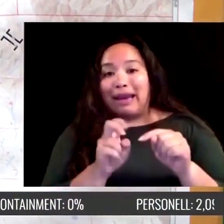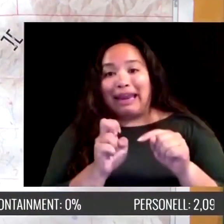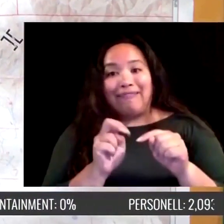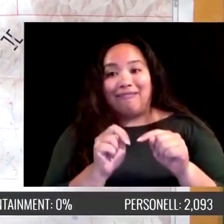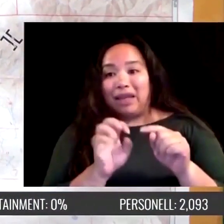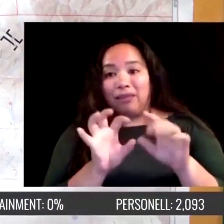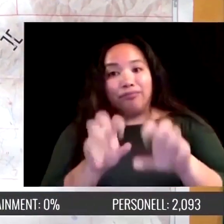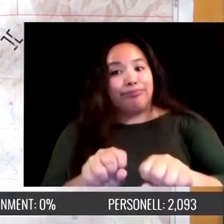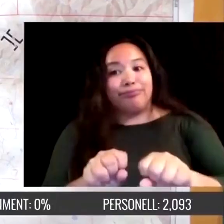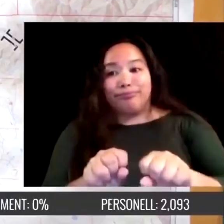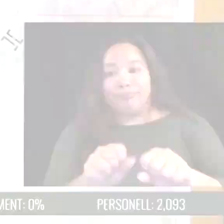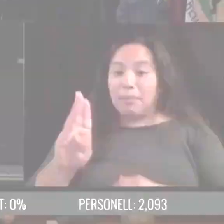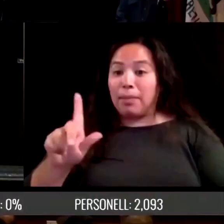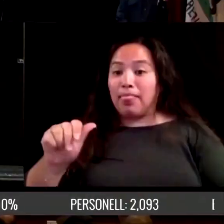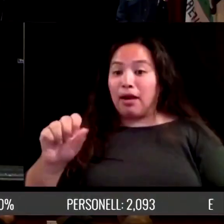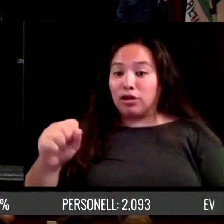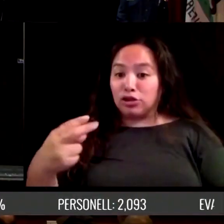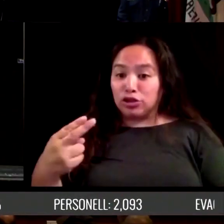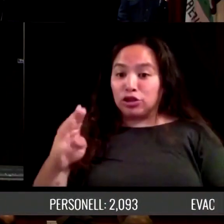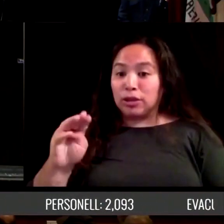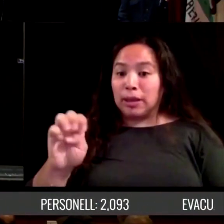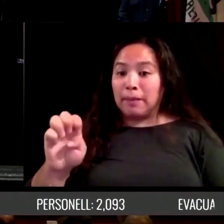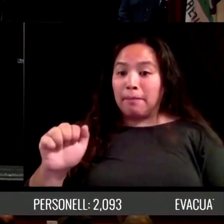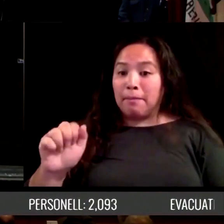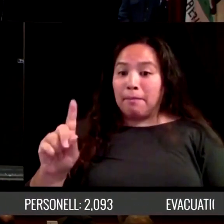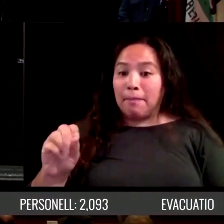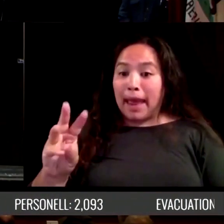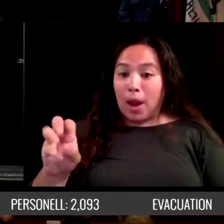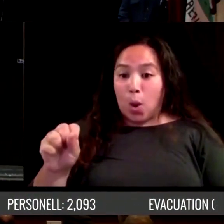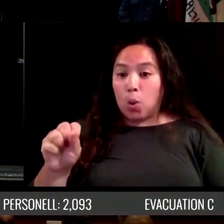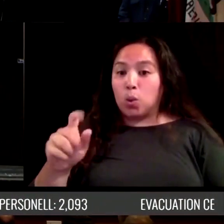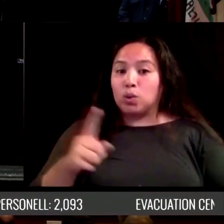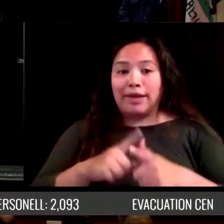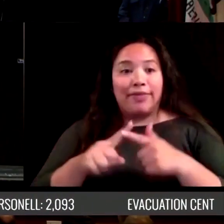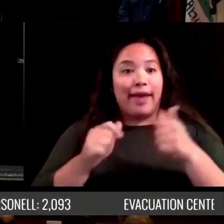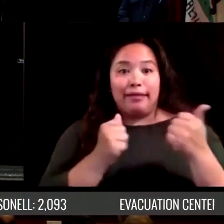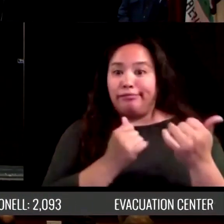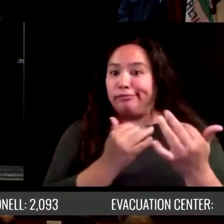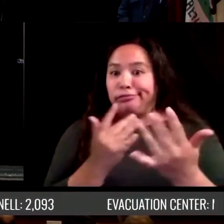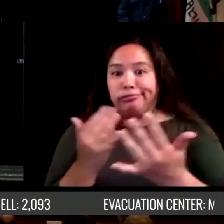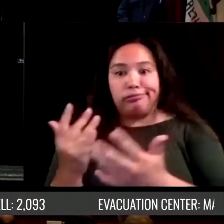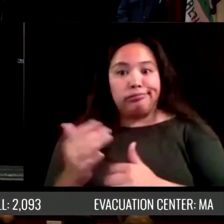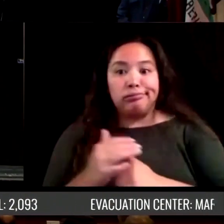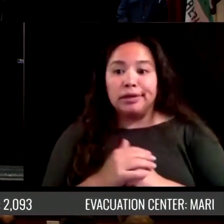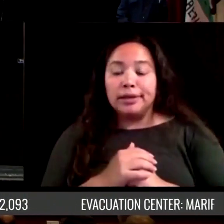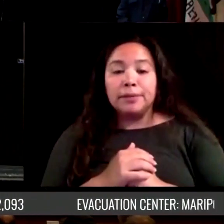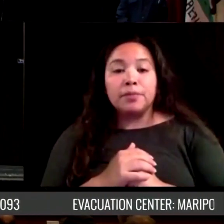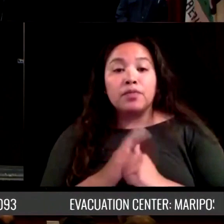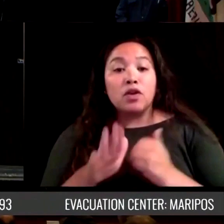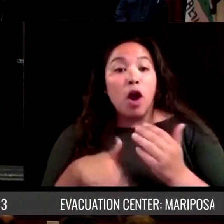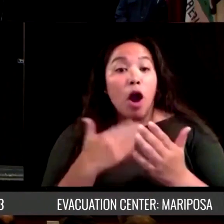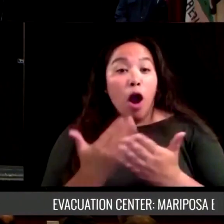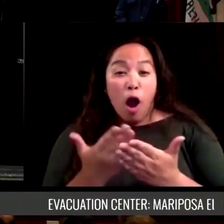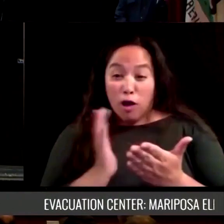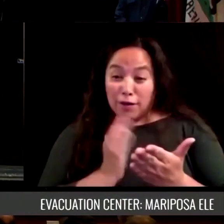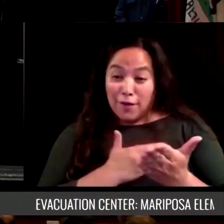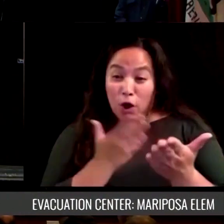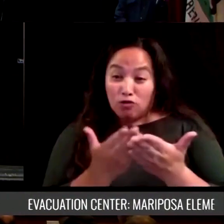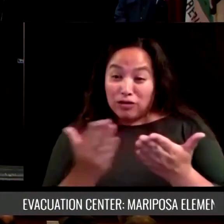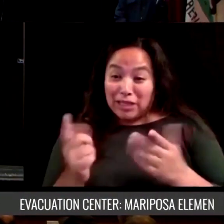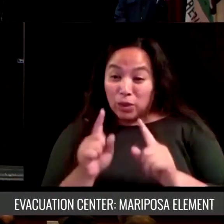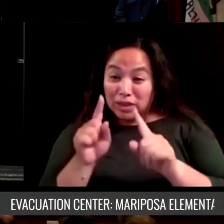that we had on hand, and it was off to the races, and we surged all those resources in lush meadows as fast as we